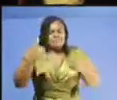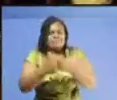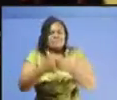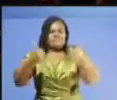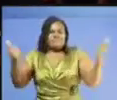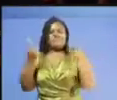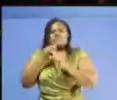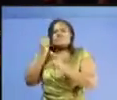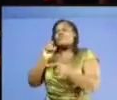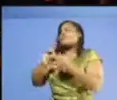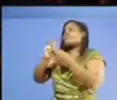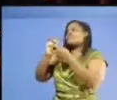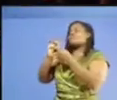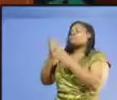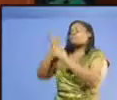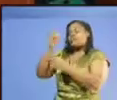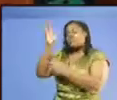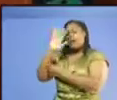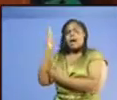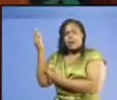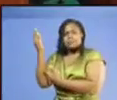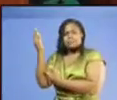Though Noah,